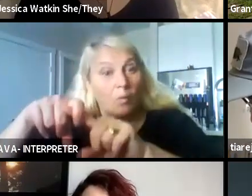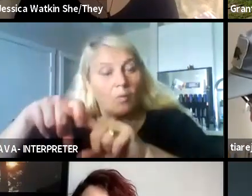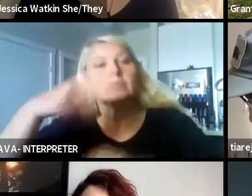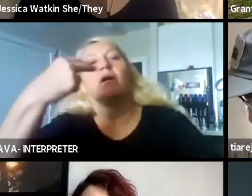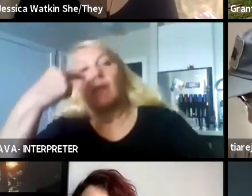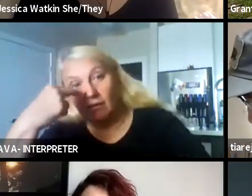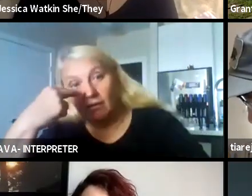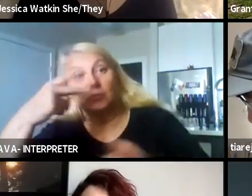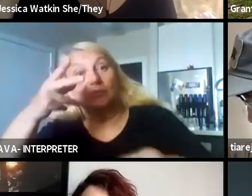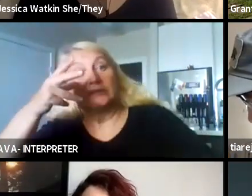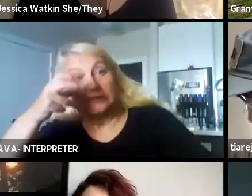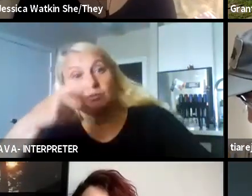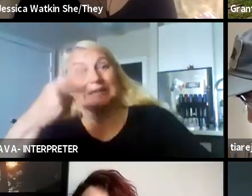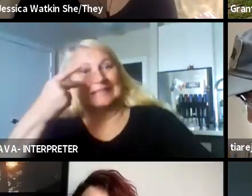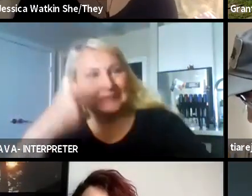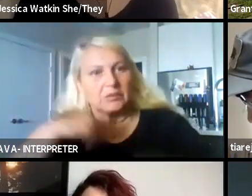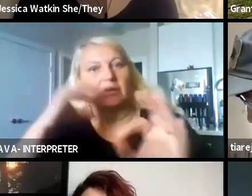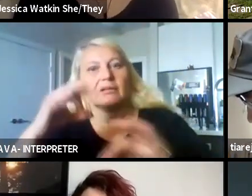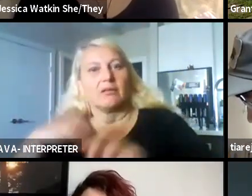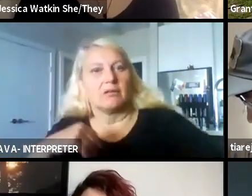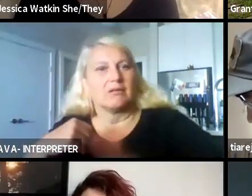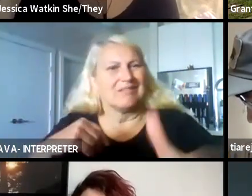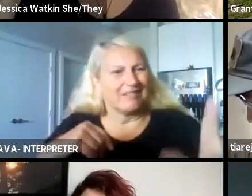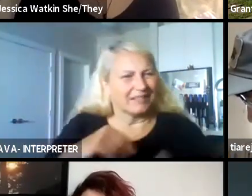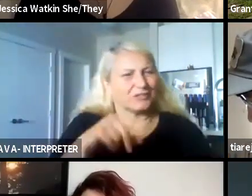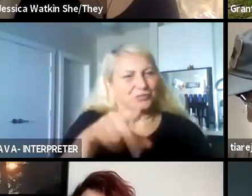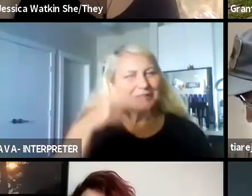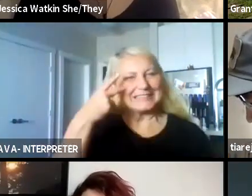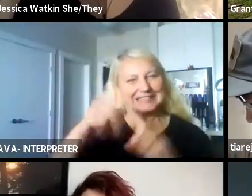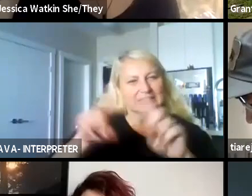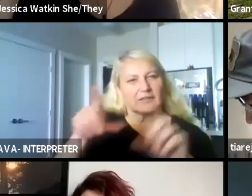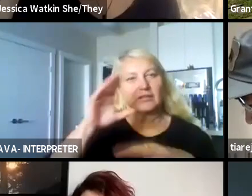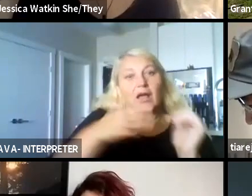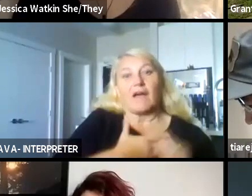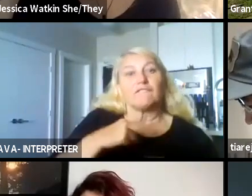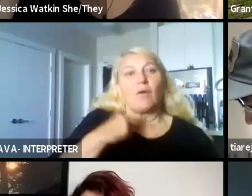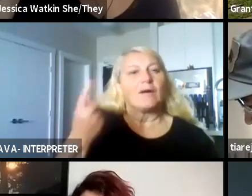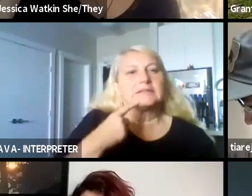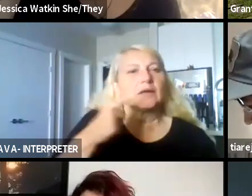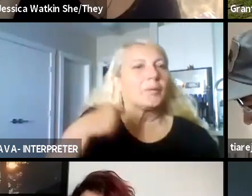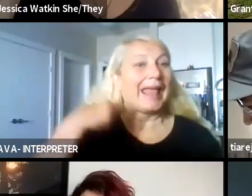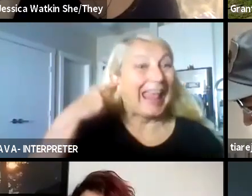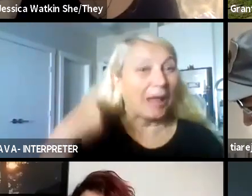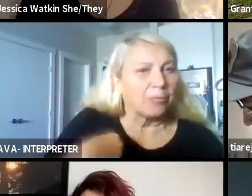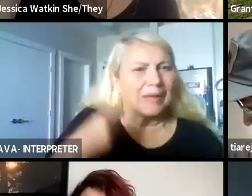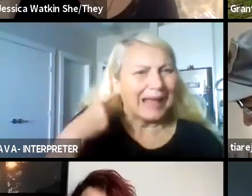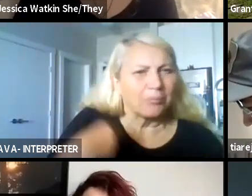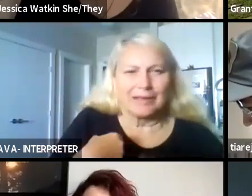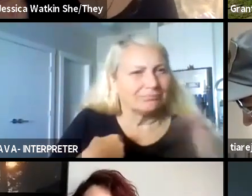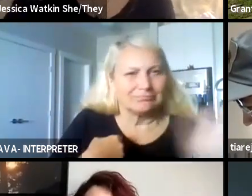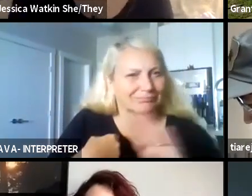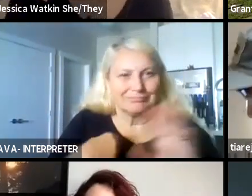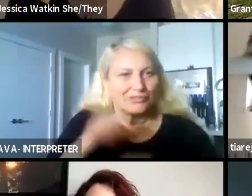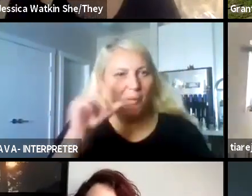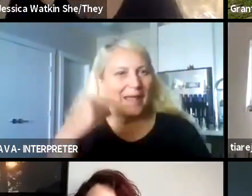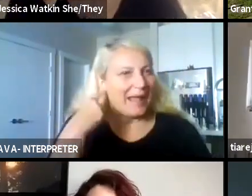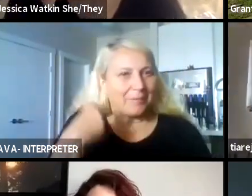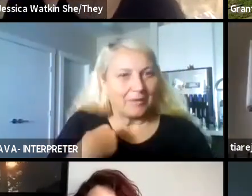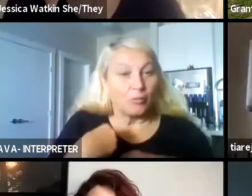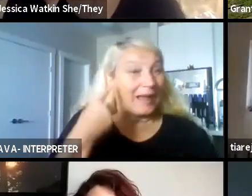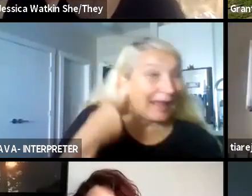is an aspect of the technology being inconsistent, and sometimes our volume levels being inconsistent, connectivity being